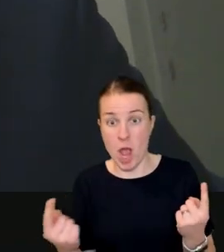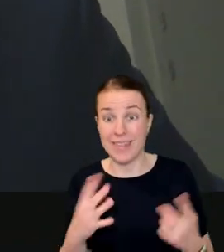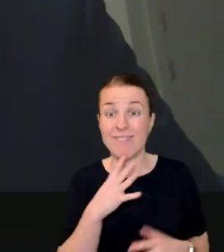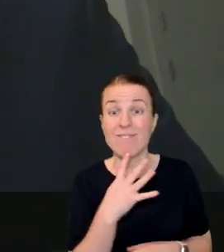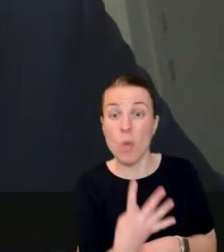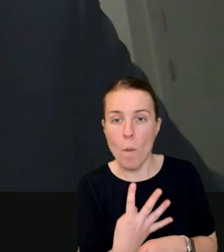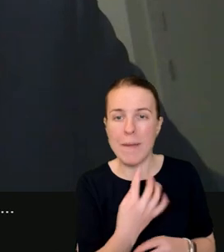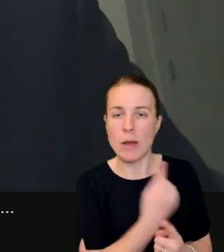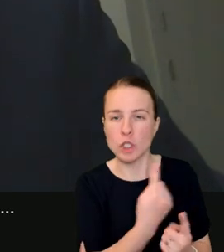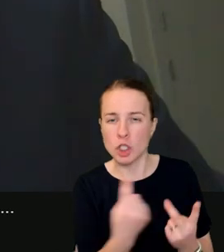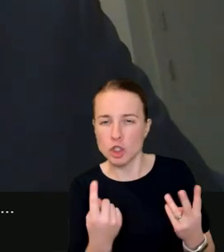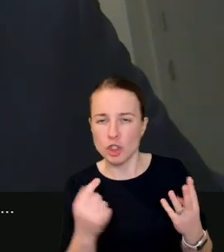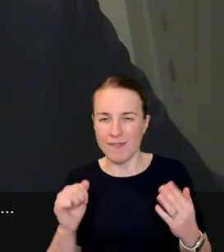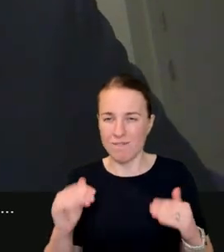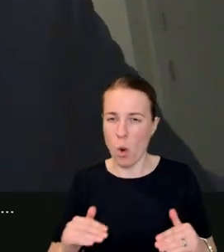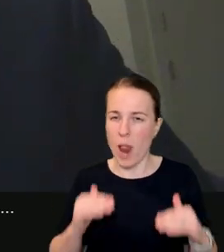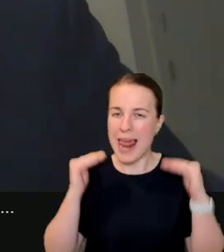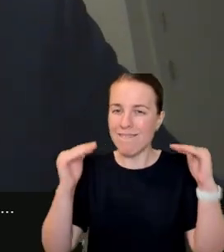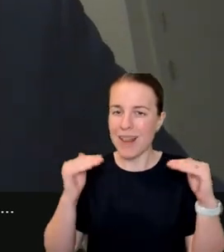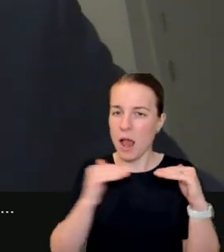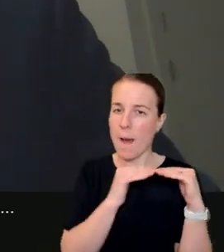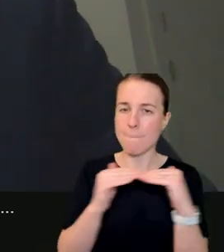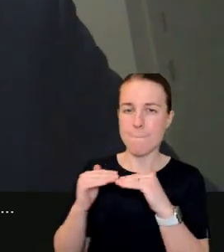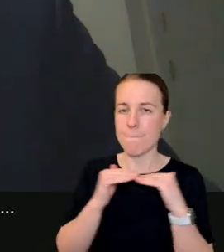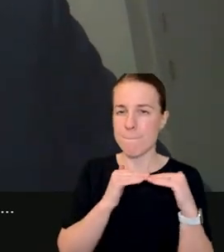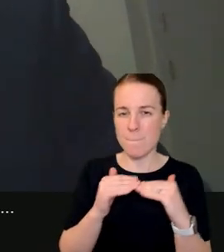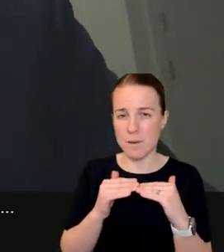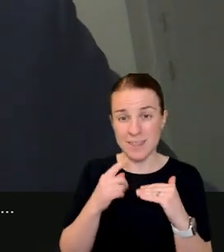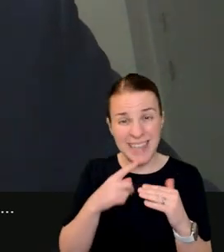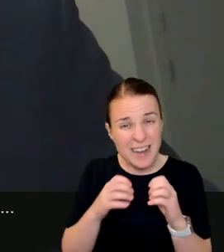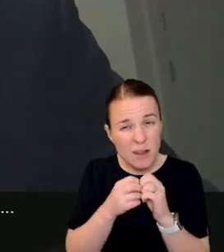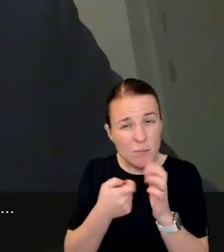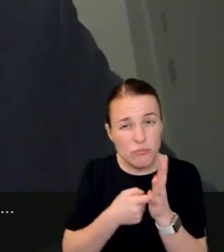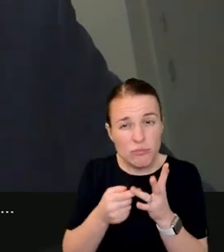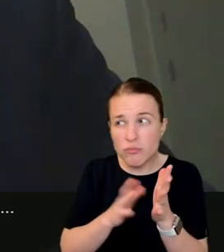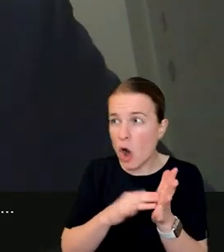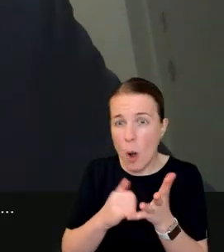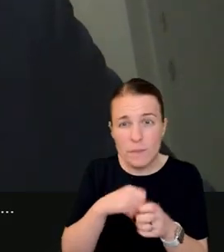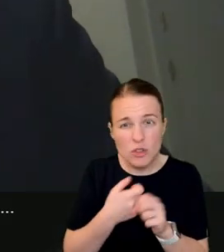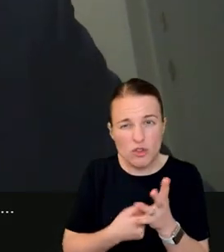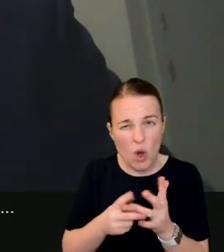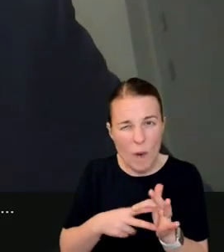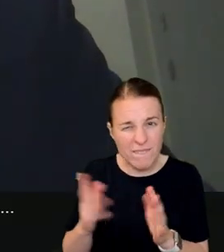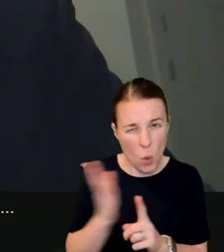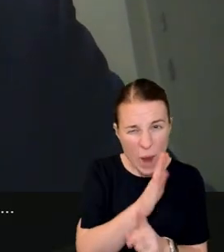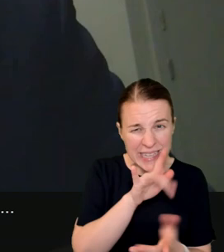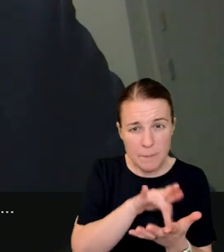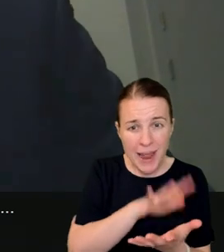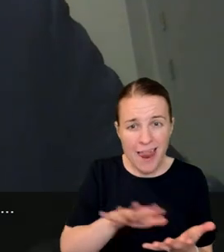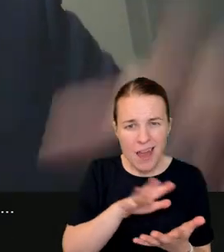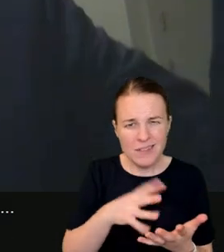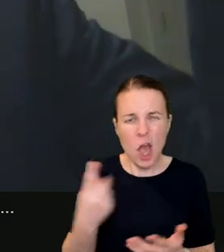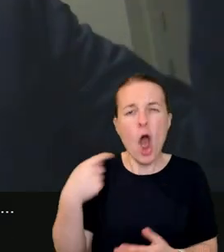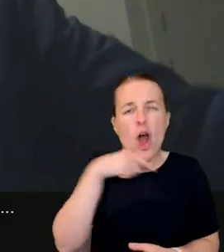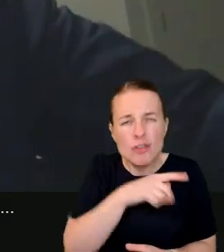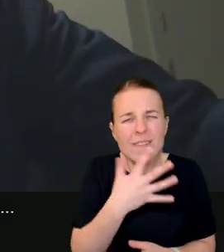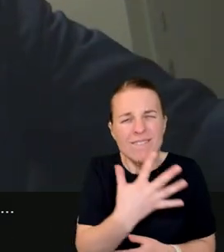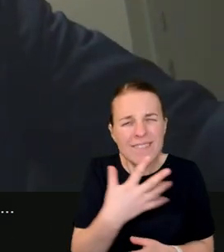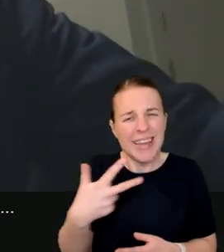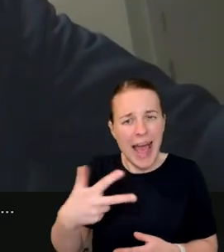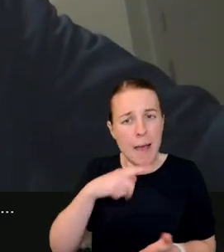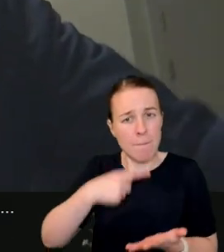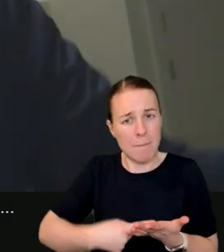as Assembly Member Ahmed has already commented, Bromsgrove in the West Midlands gets £158 per head. Barking and